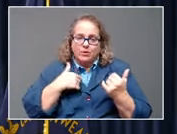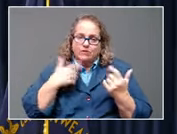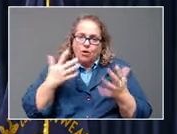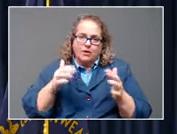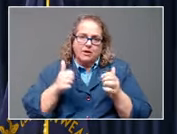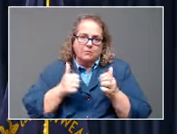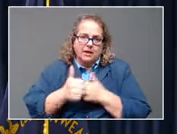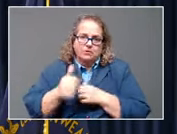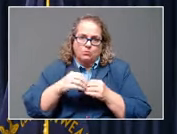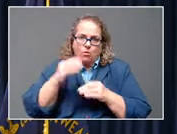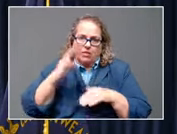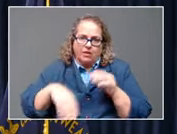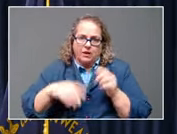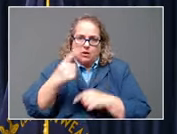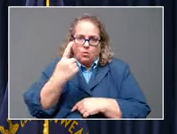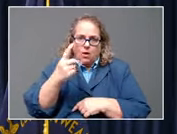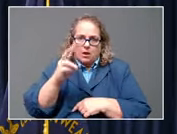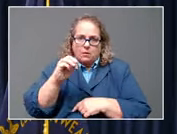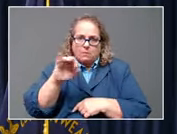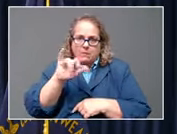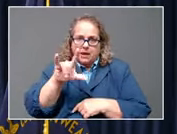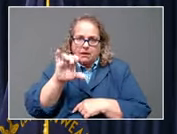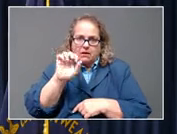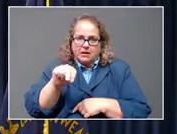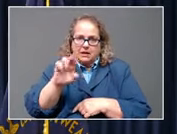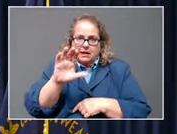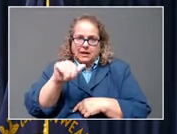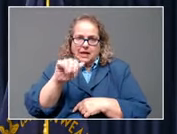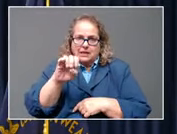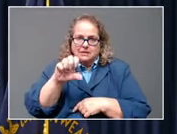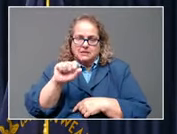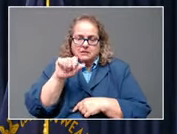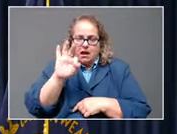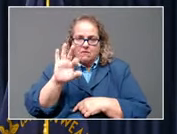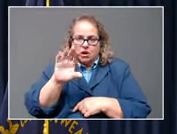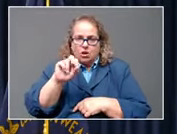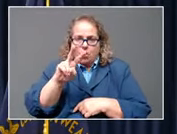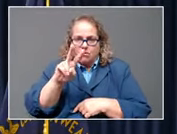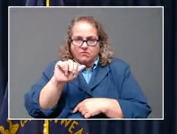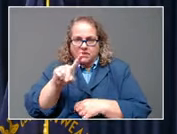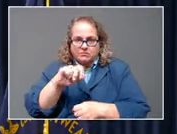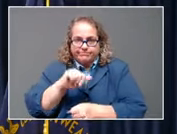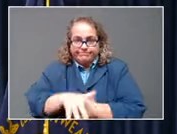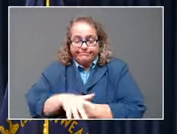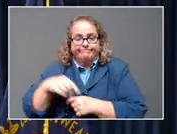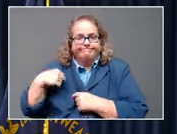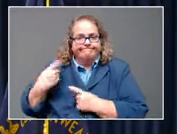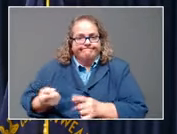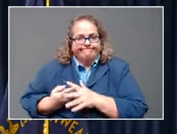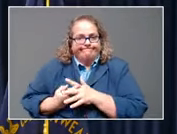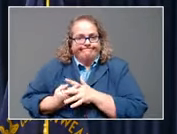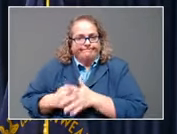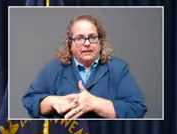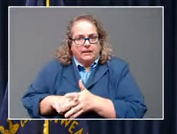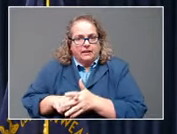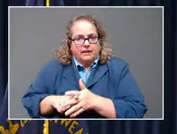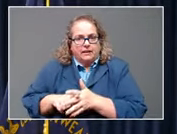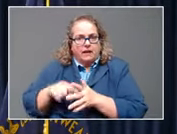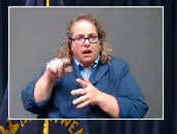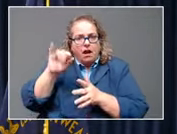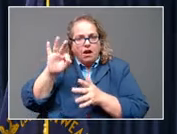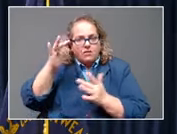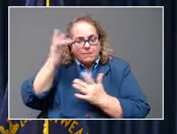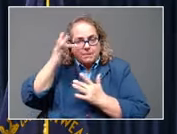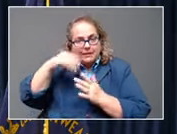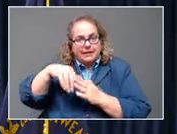million cases of COVID-19 since the inception of the pandemic in Kentucky on